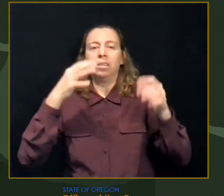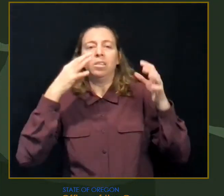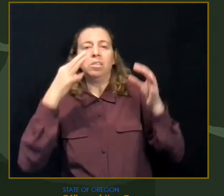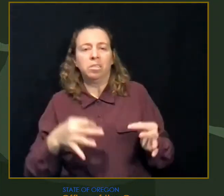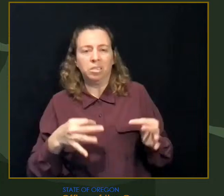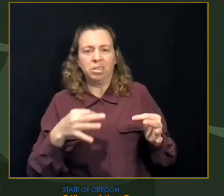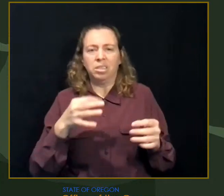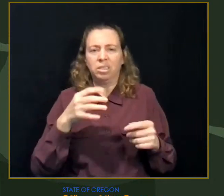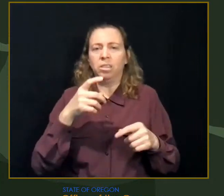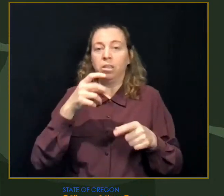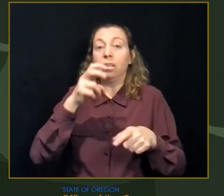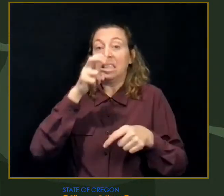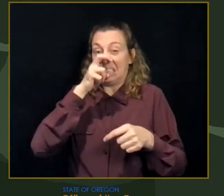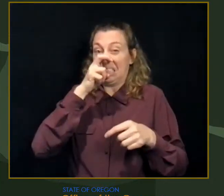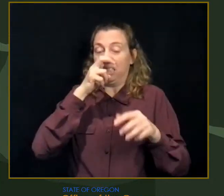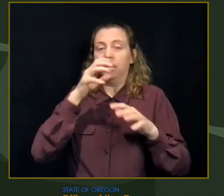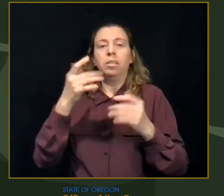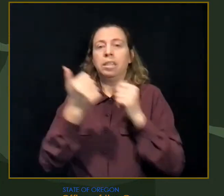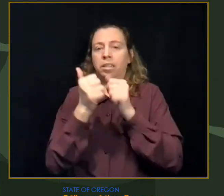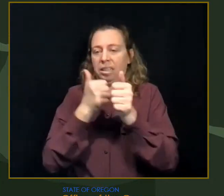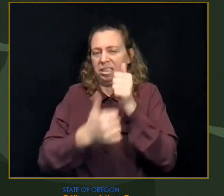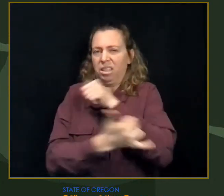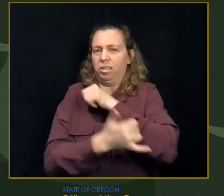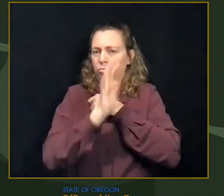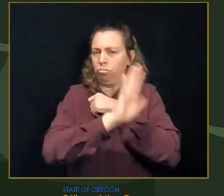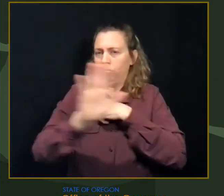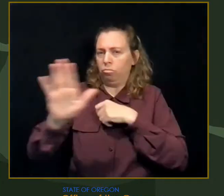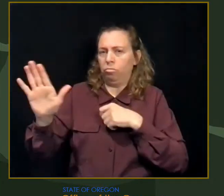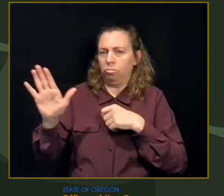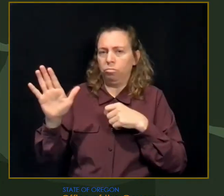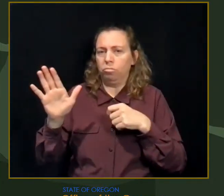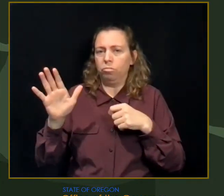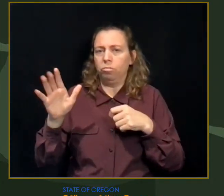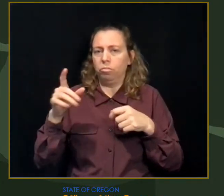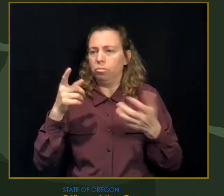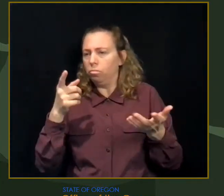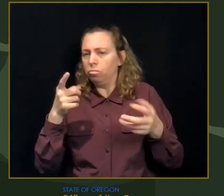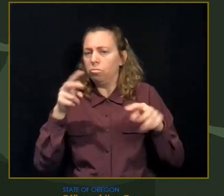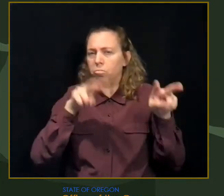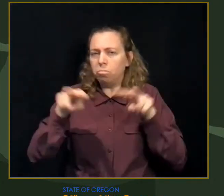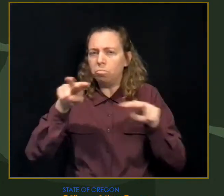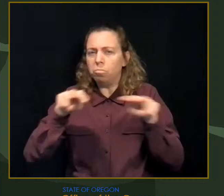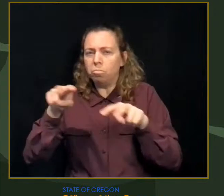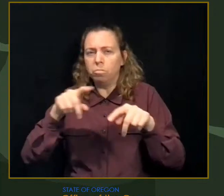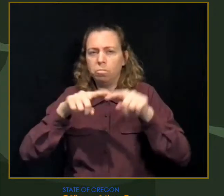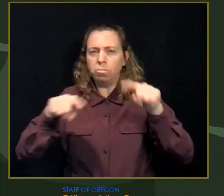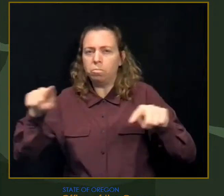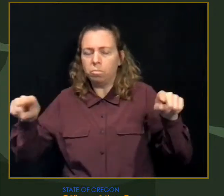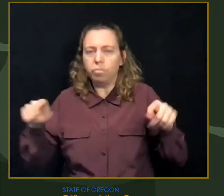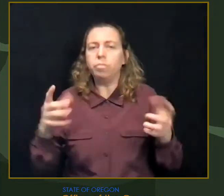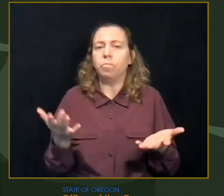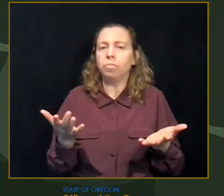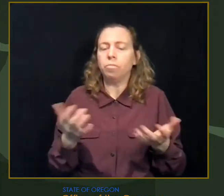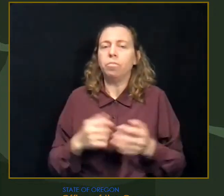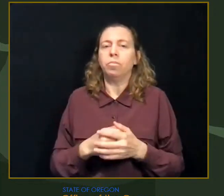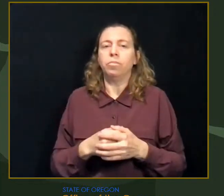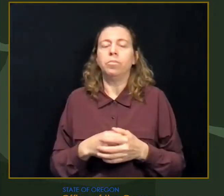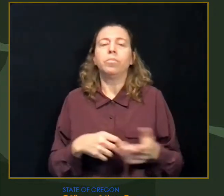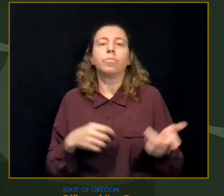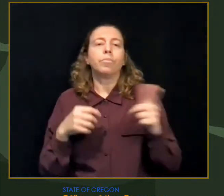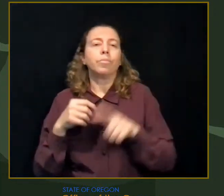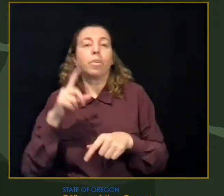governments? That's a really good question. What I would respond to in terms of the elected officials